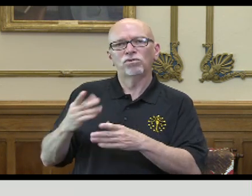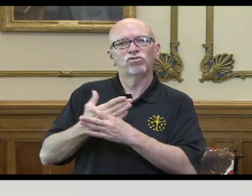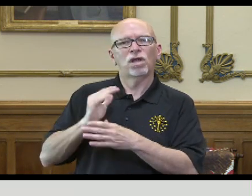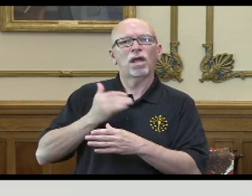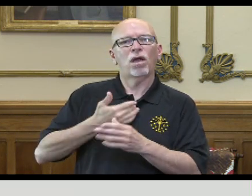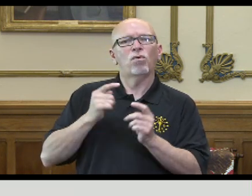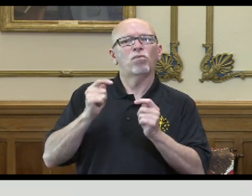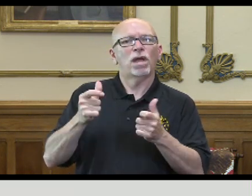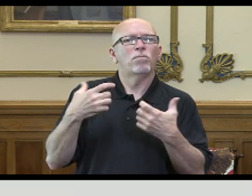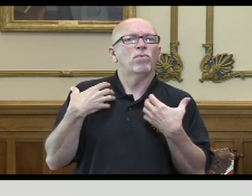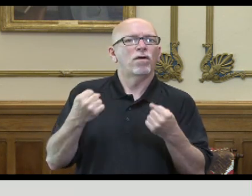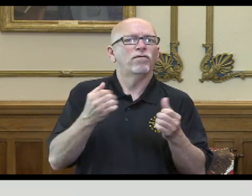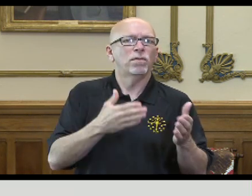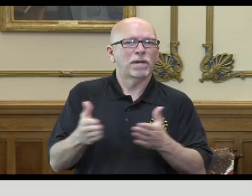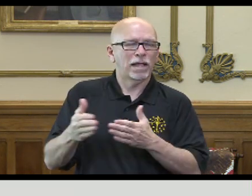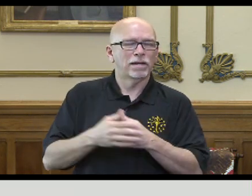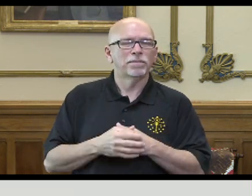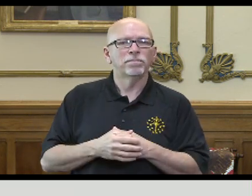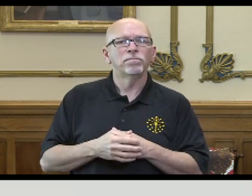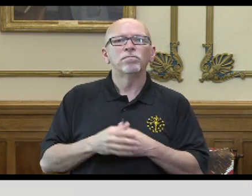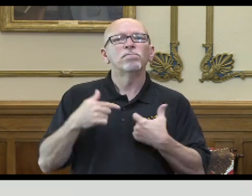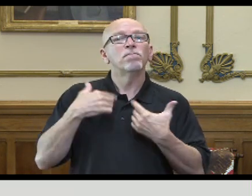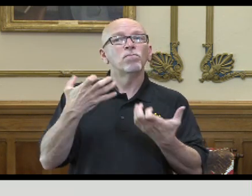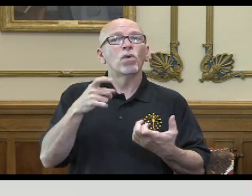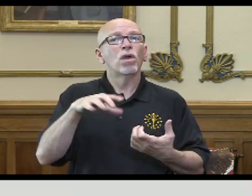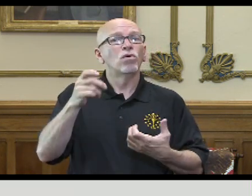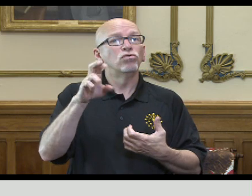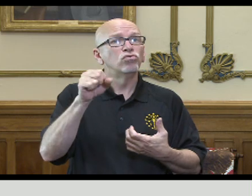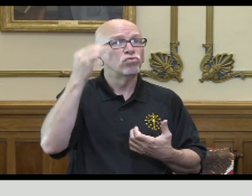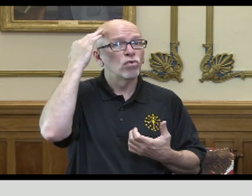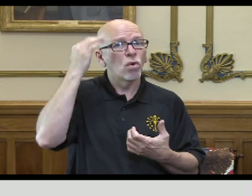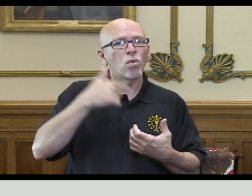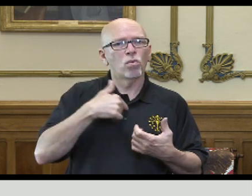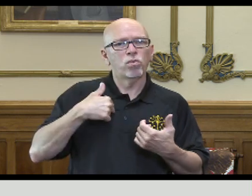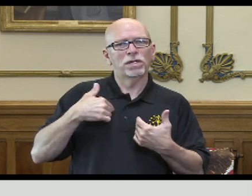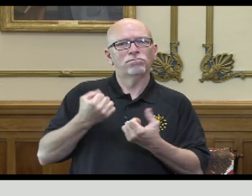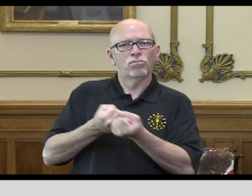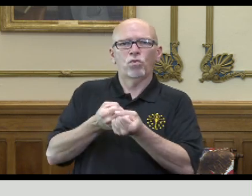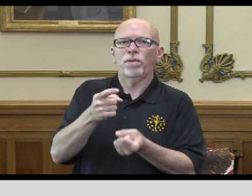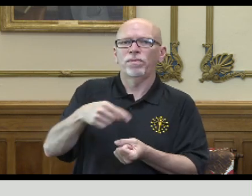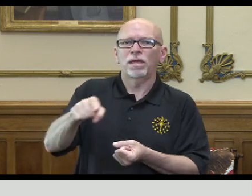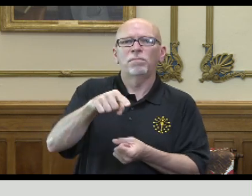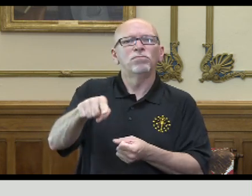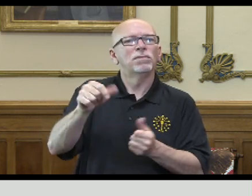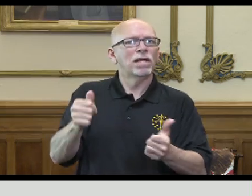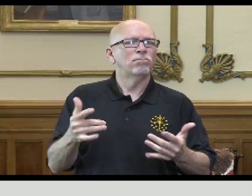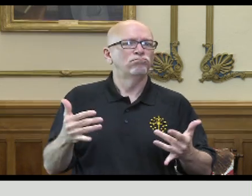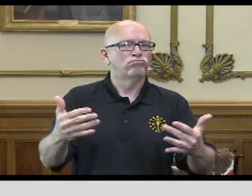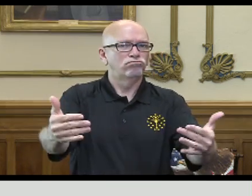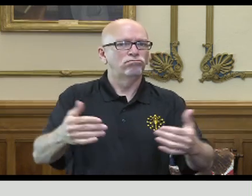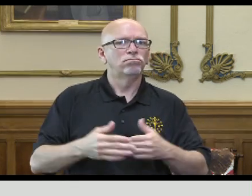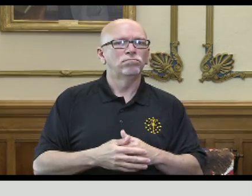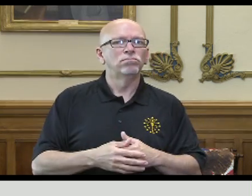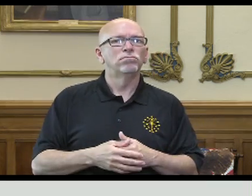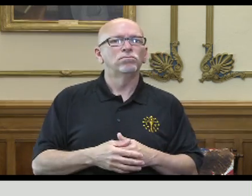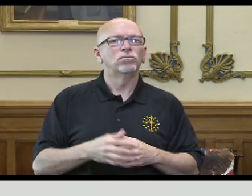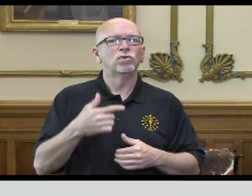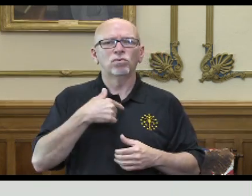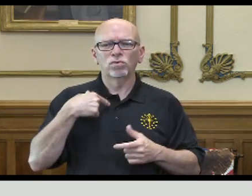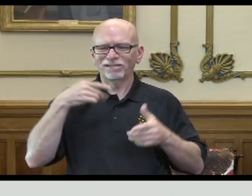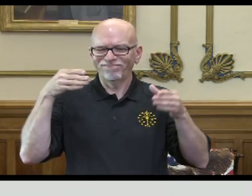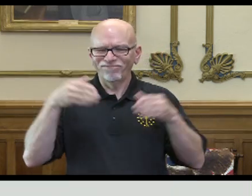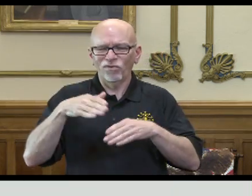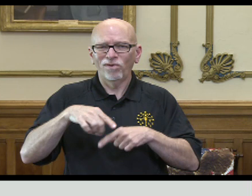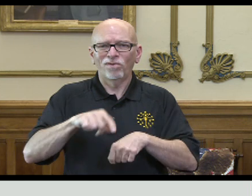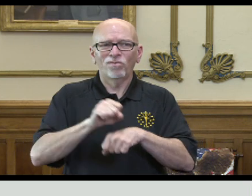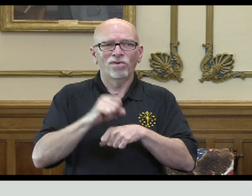our rapid recovery plan. We want Hoosiers to know that we have their back so they can move forward. We've been intensely focused on